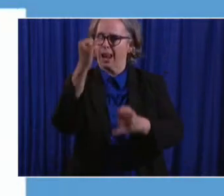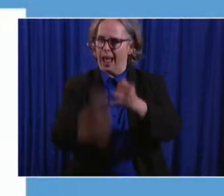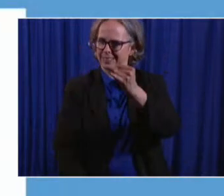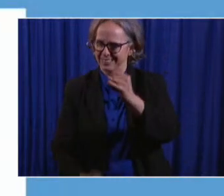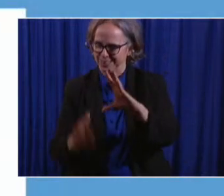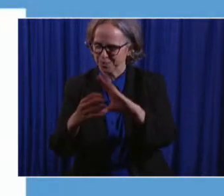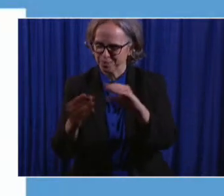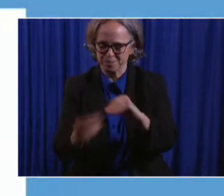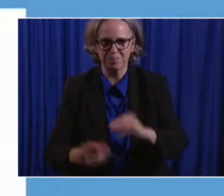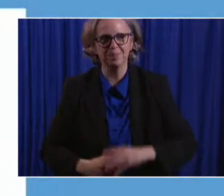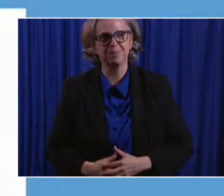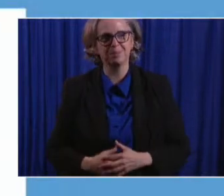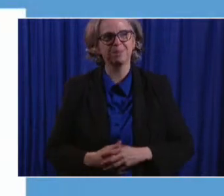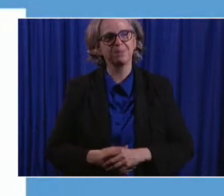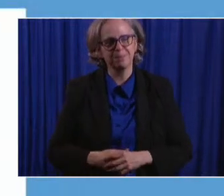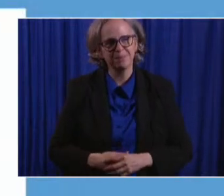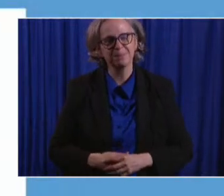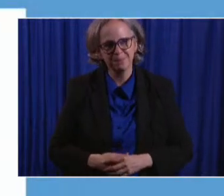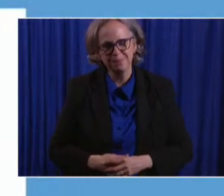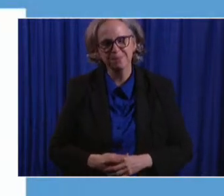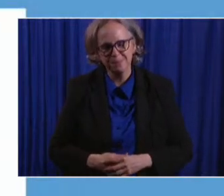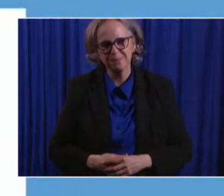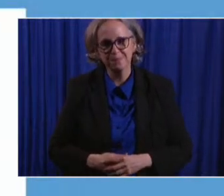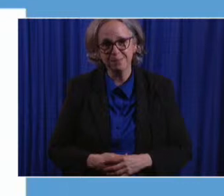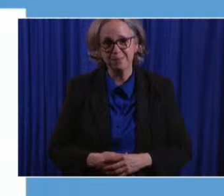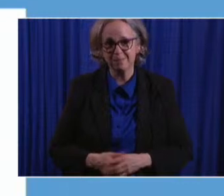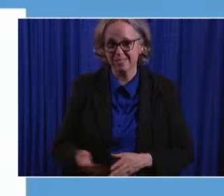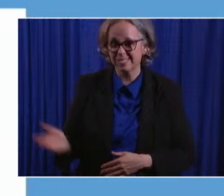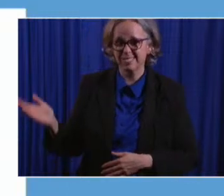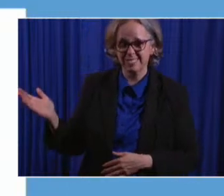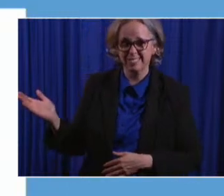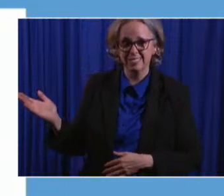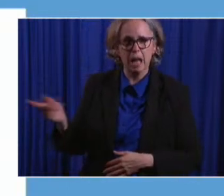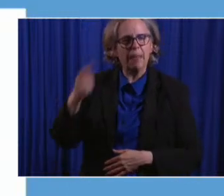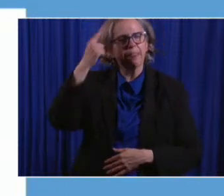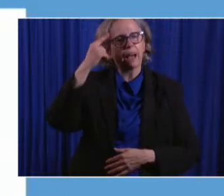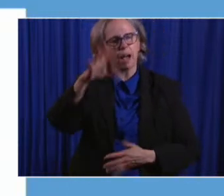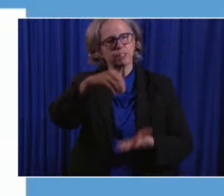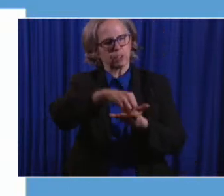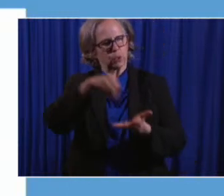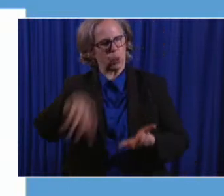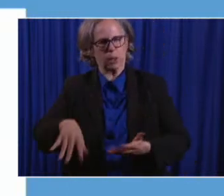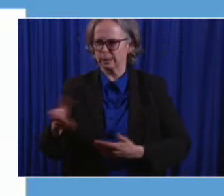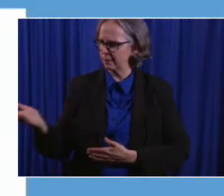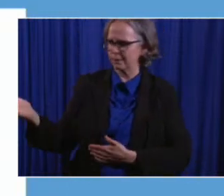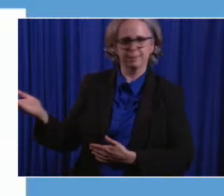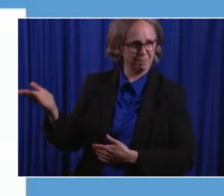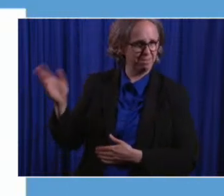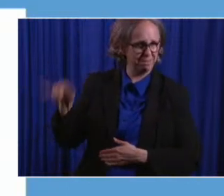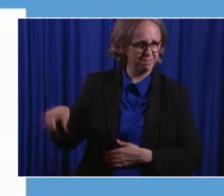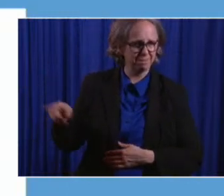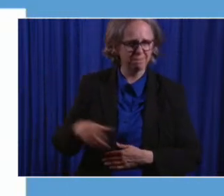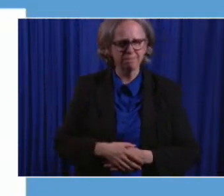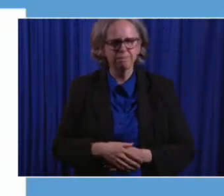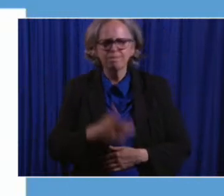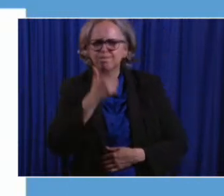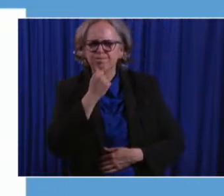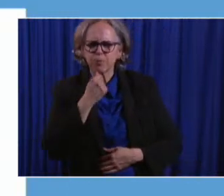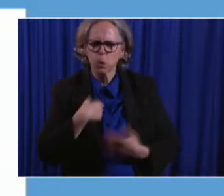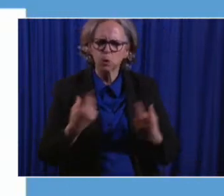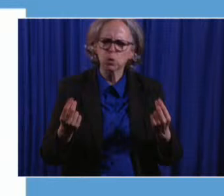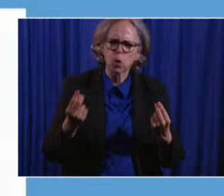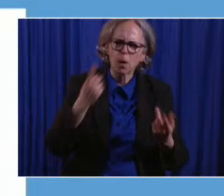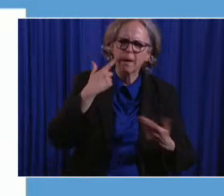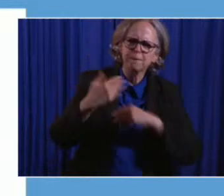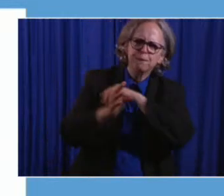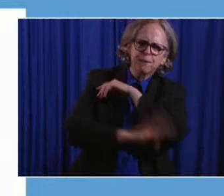we're looking at students who maybe are making decisions about next fall, what they